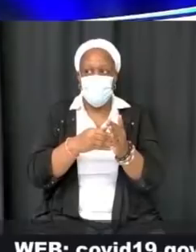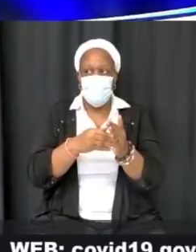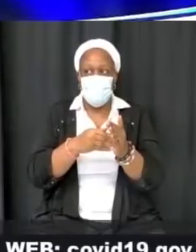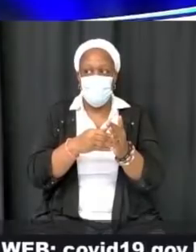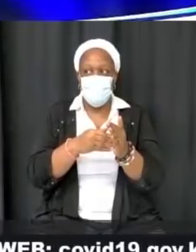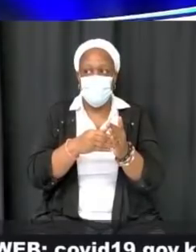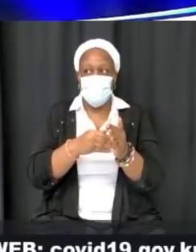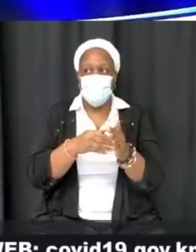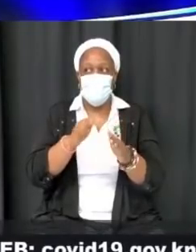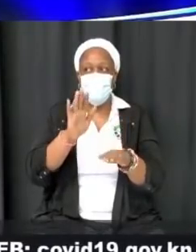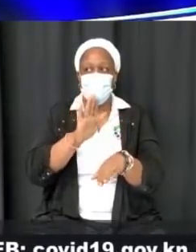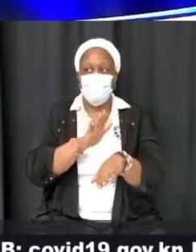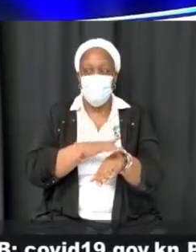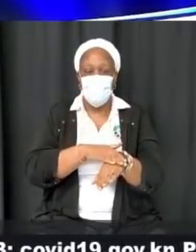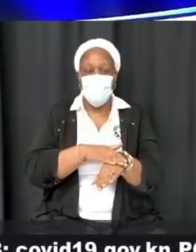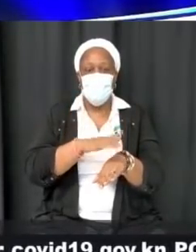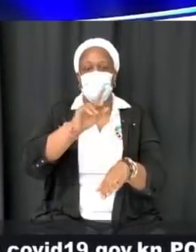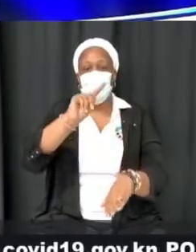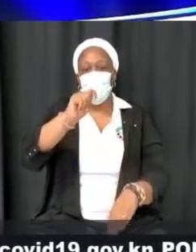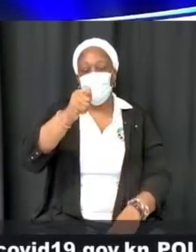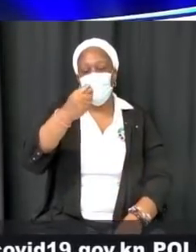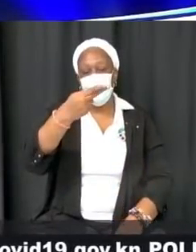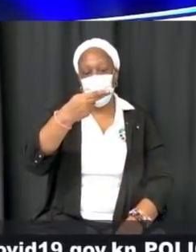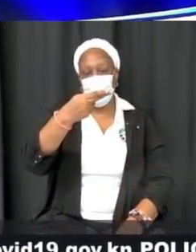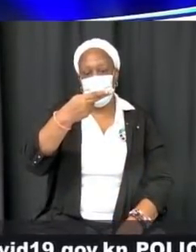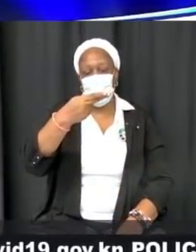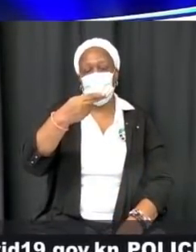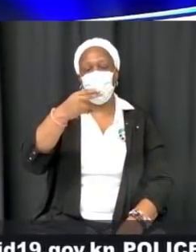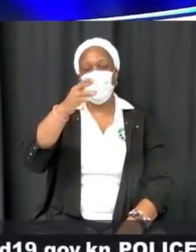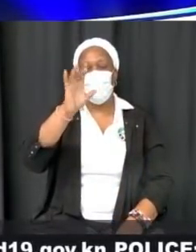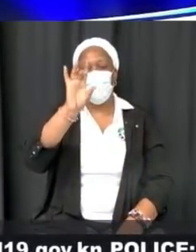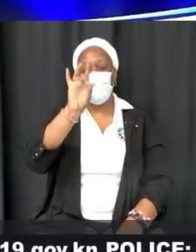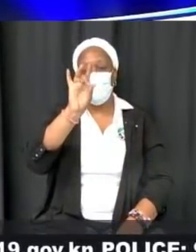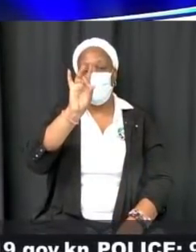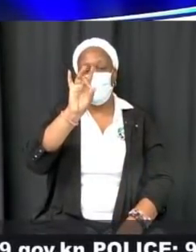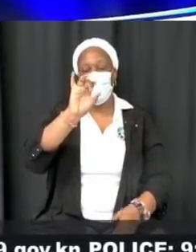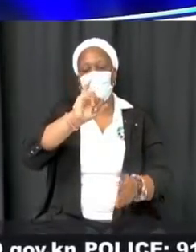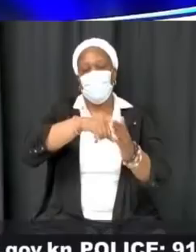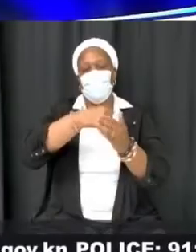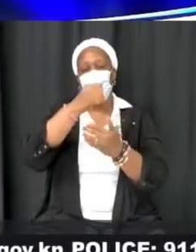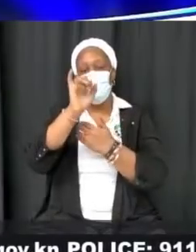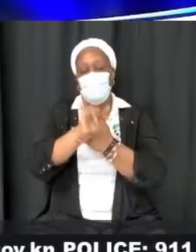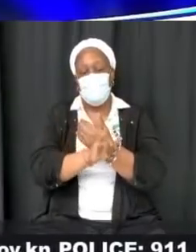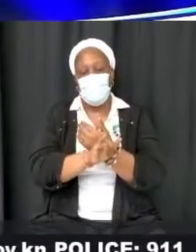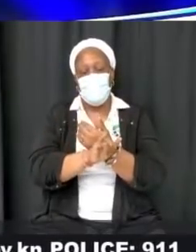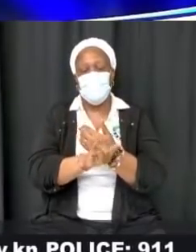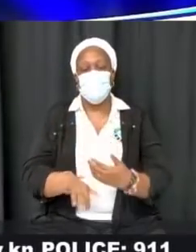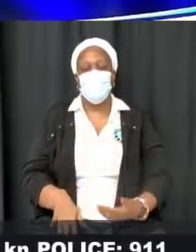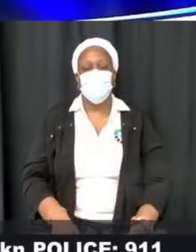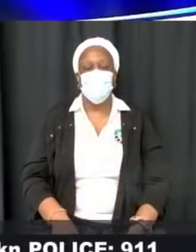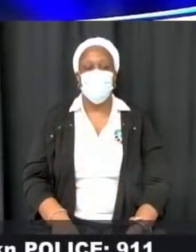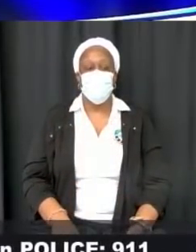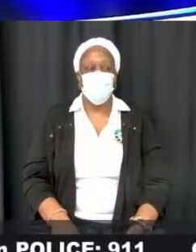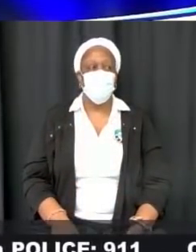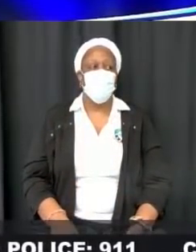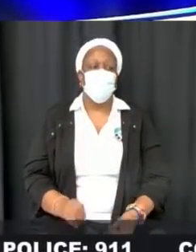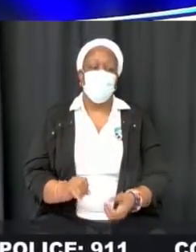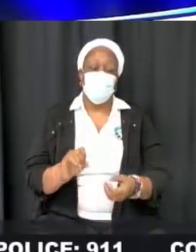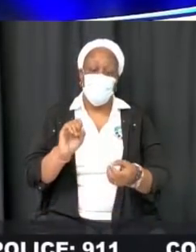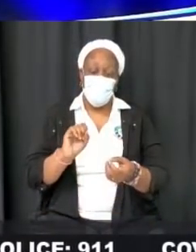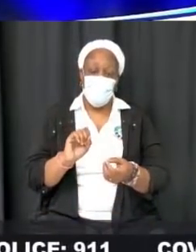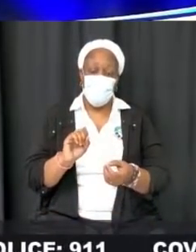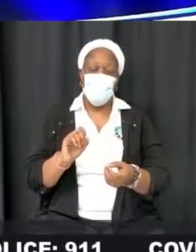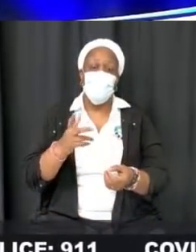to resume on Thursday, July 8th, 2021. So the vaccination program